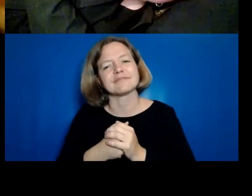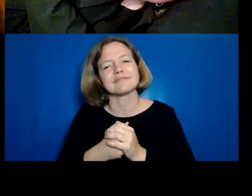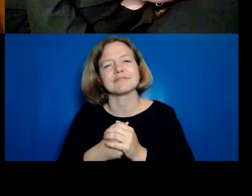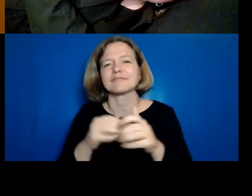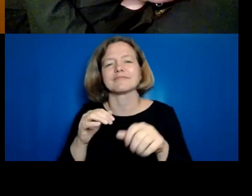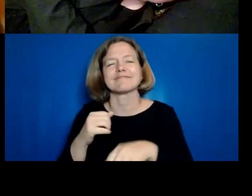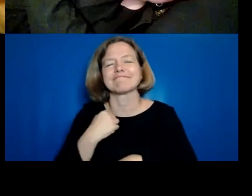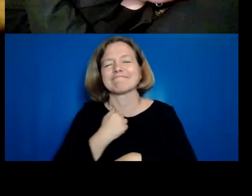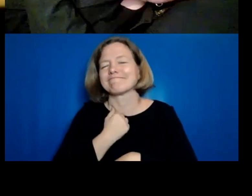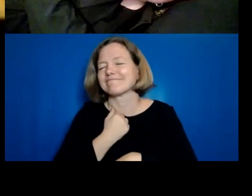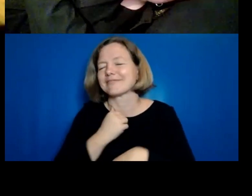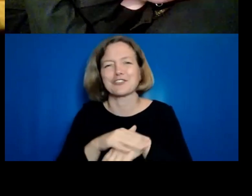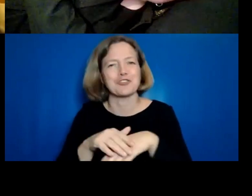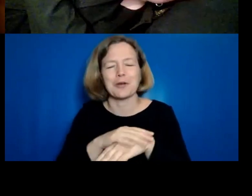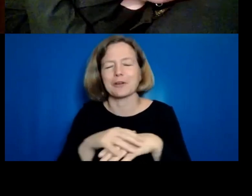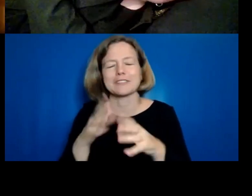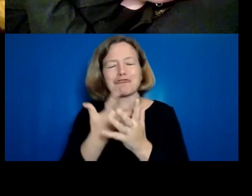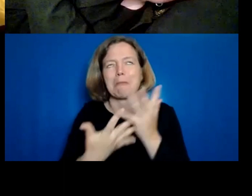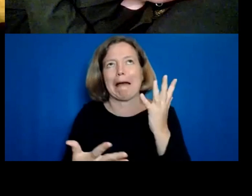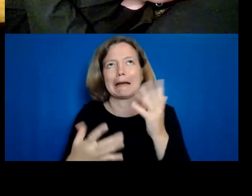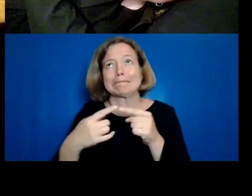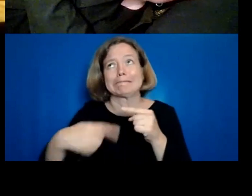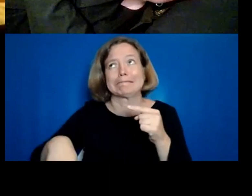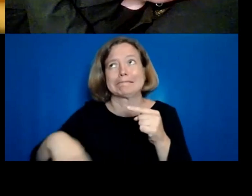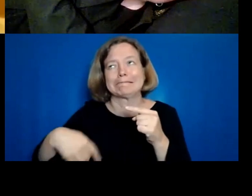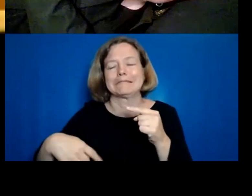sorry, mess of words in my head.